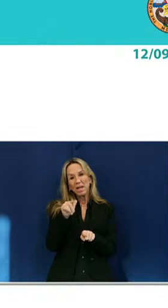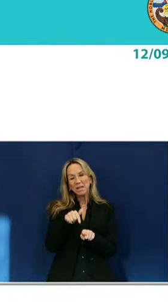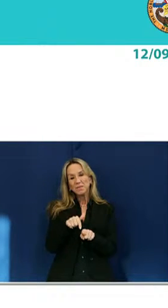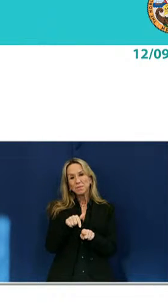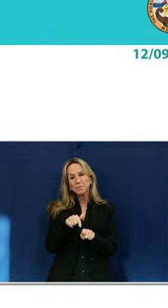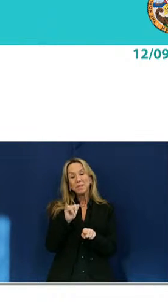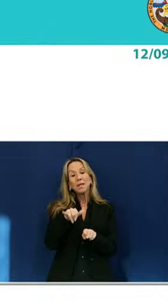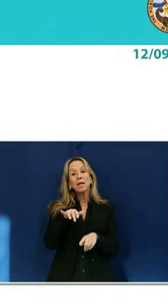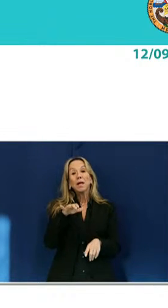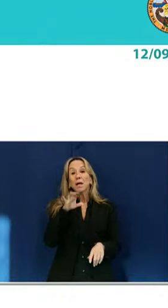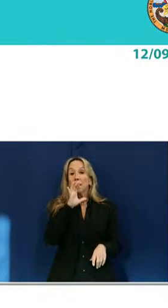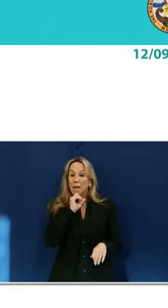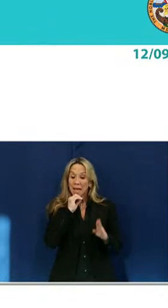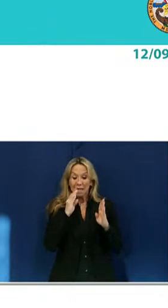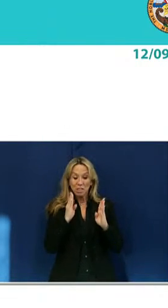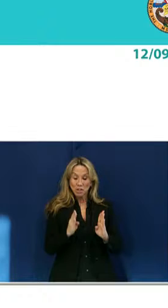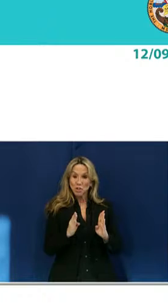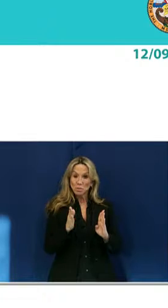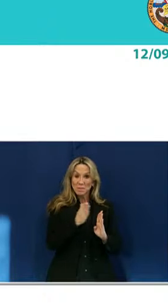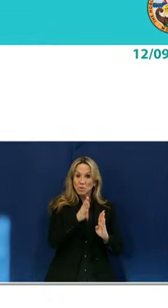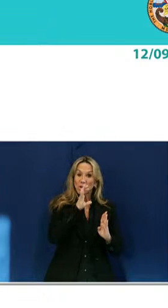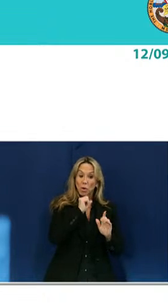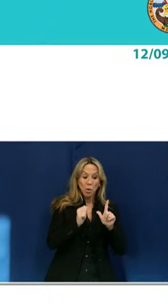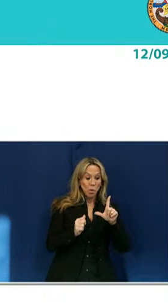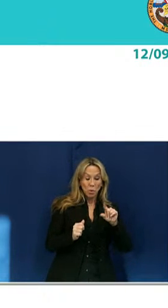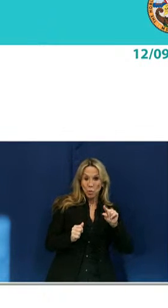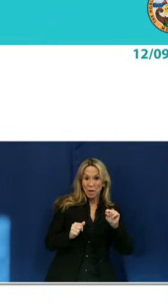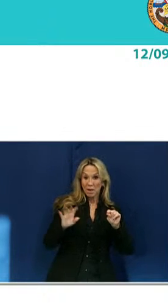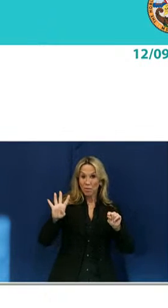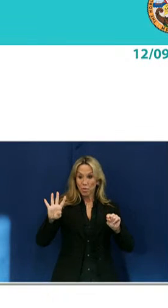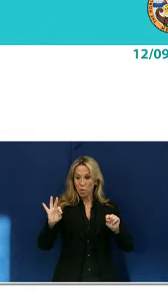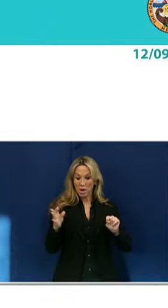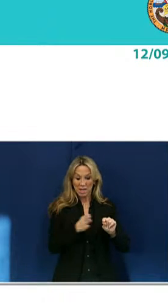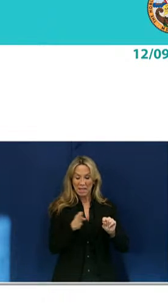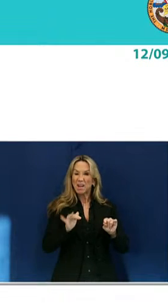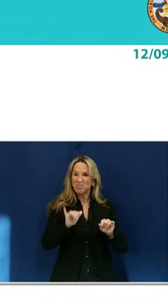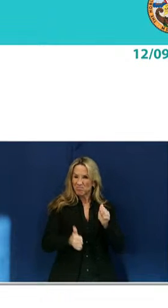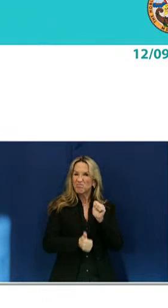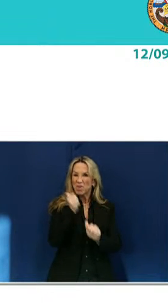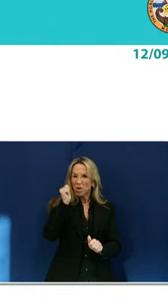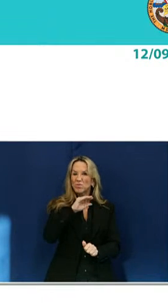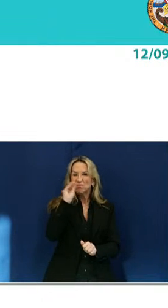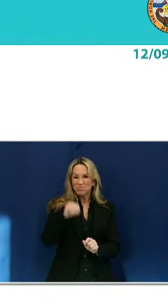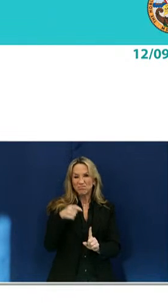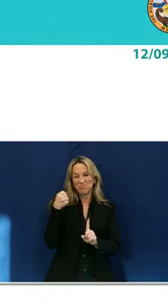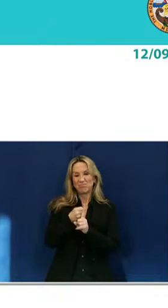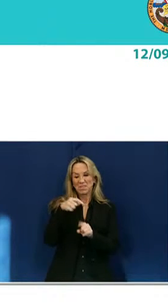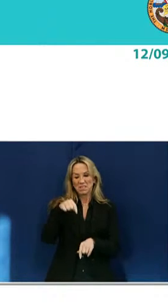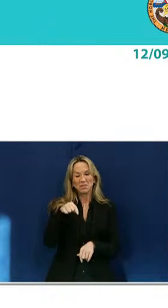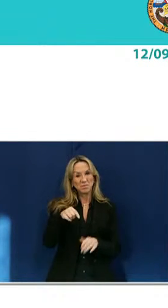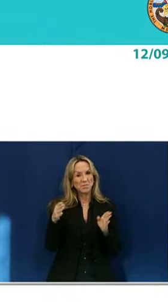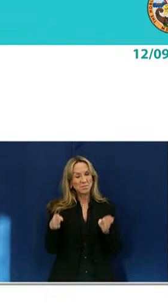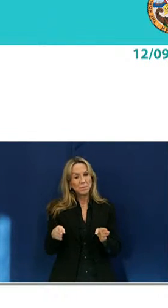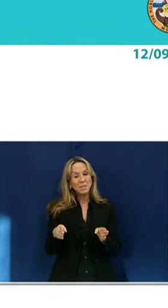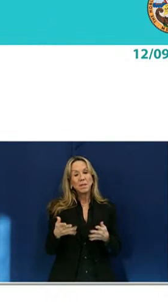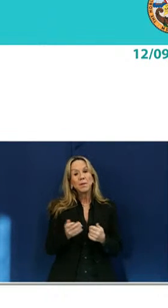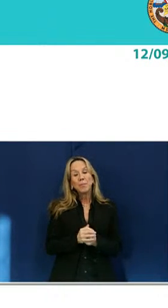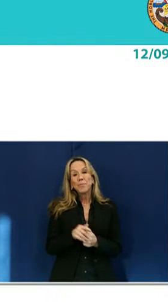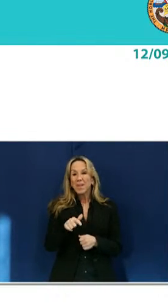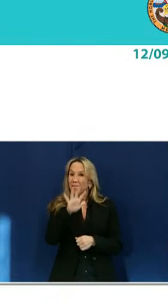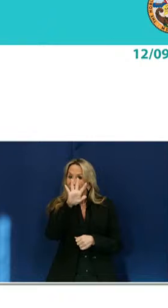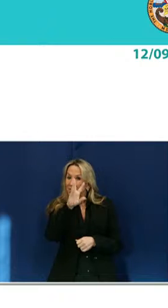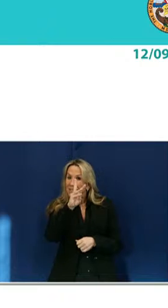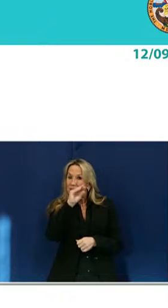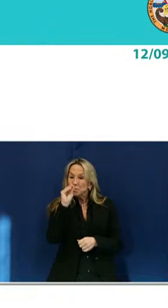The age range, or the groups between 20 and 49 years of age, make up the majority of the cases, currently at 56, which